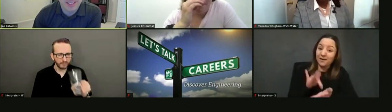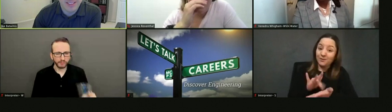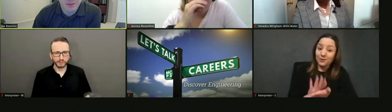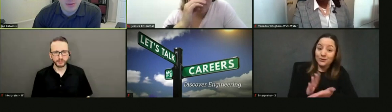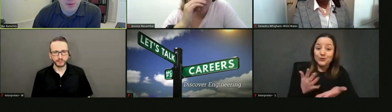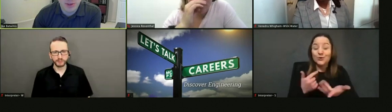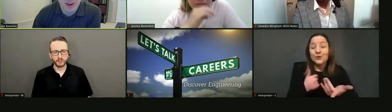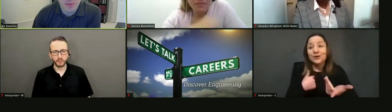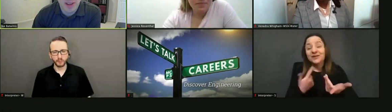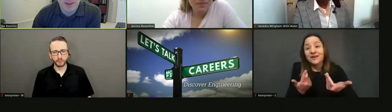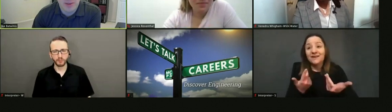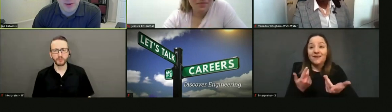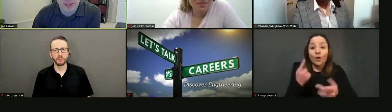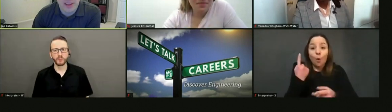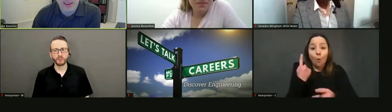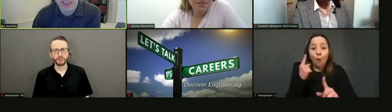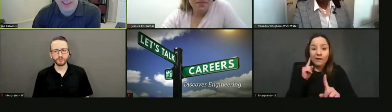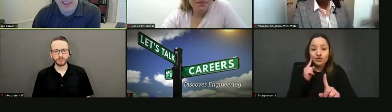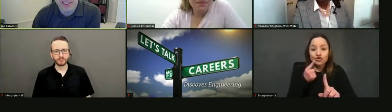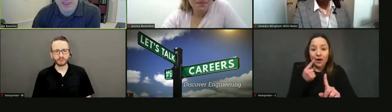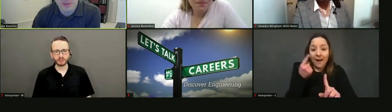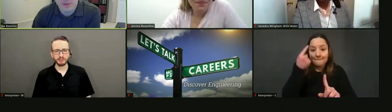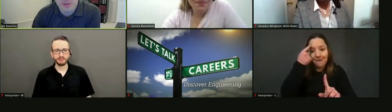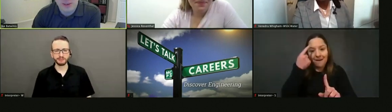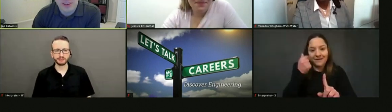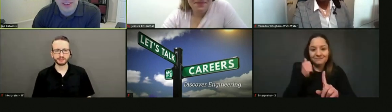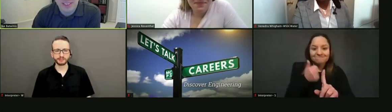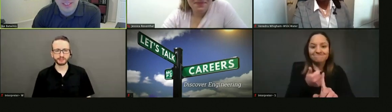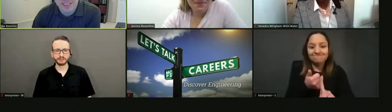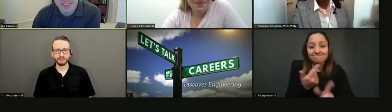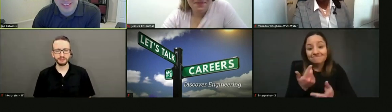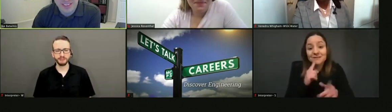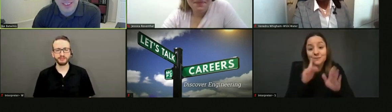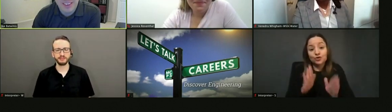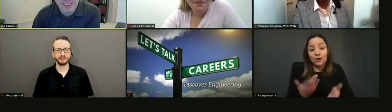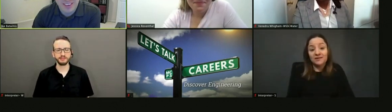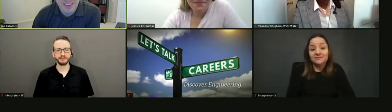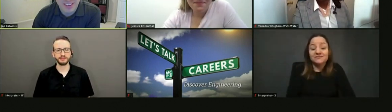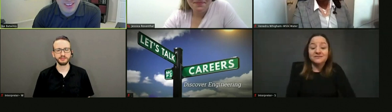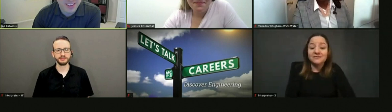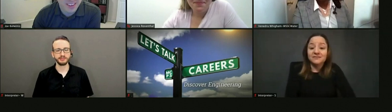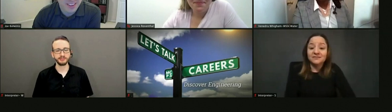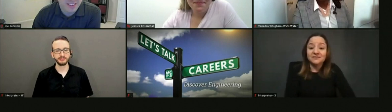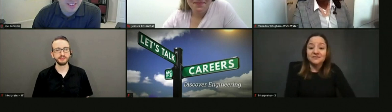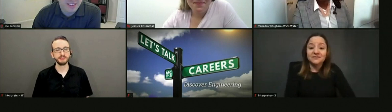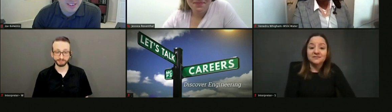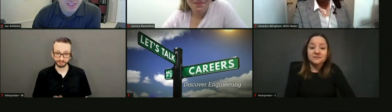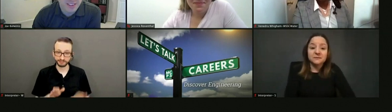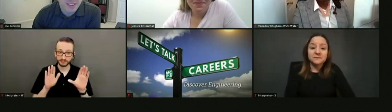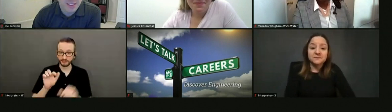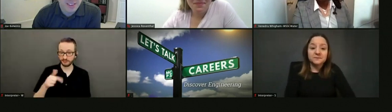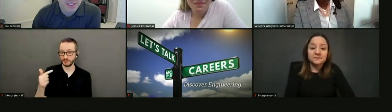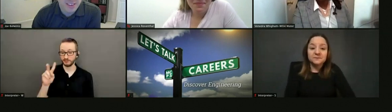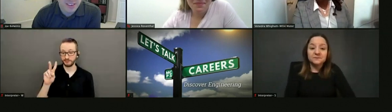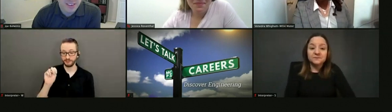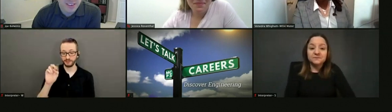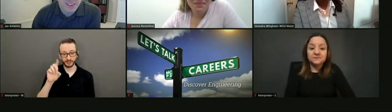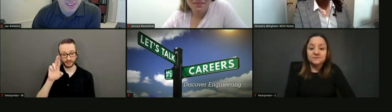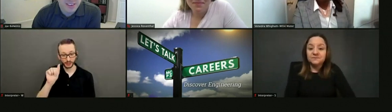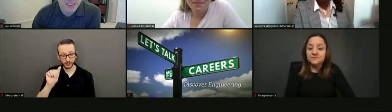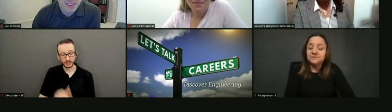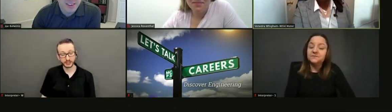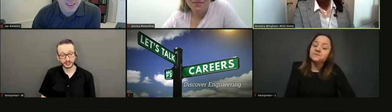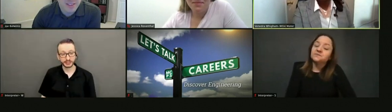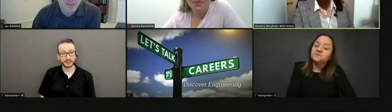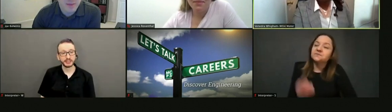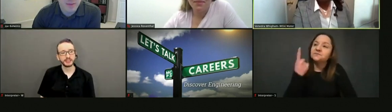kind of one-track minded my way there. So that's been pretty great. Awesome. And you, Venedra?